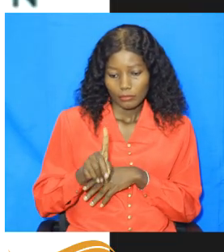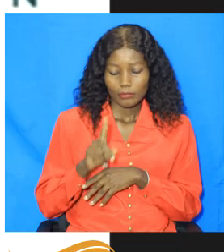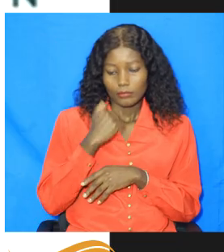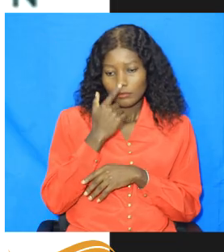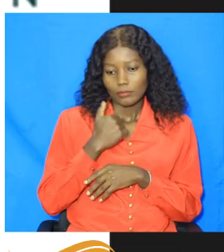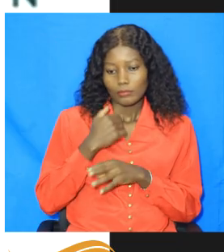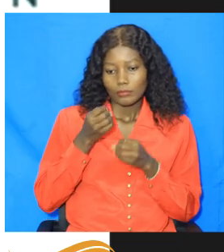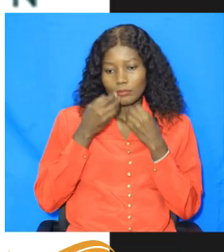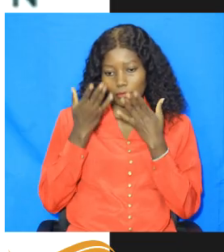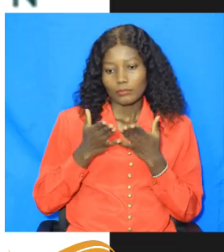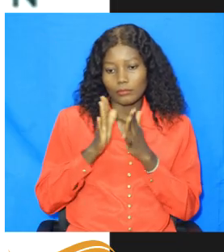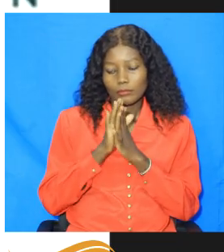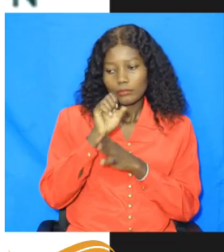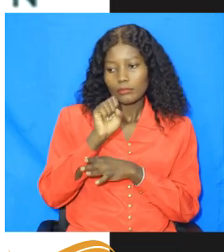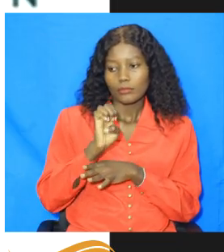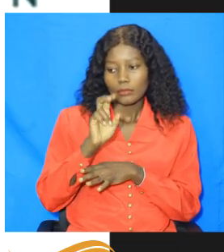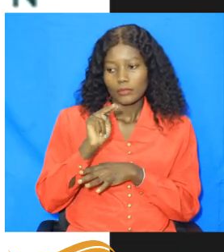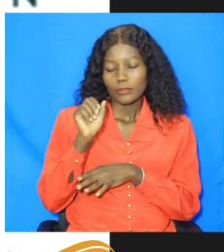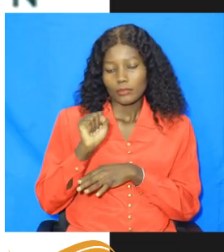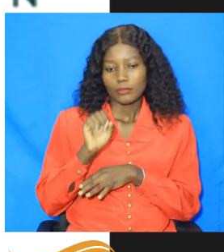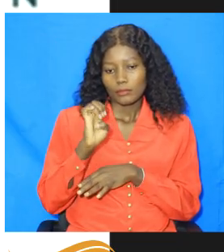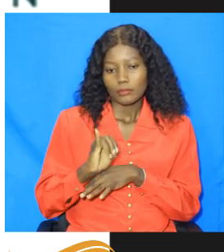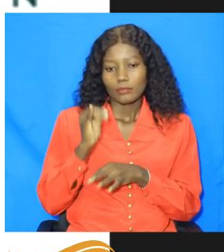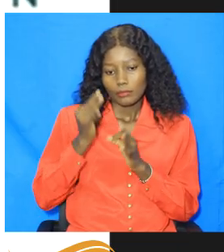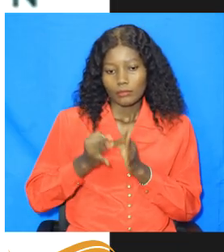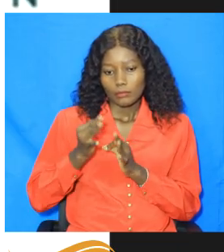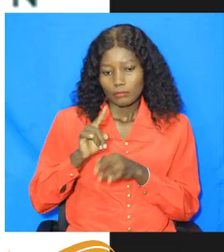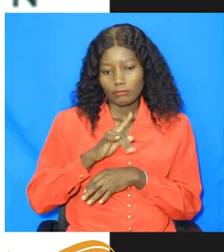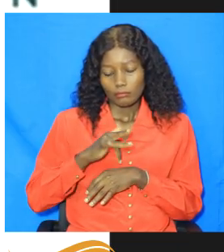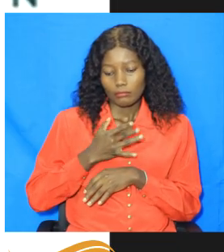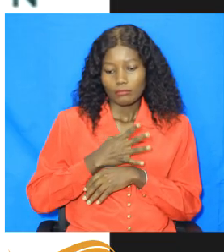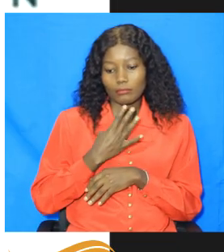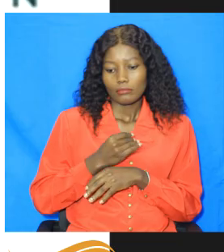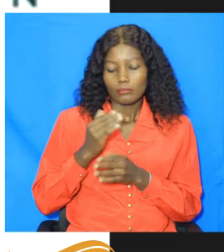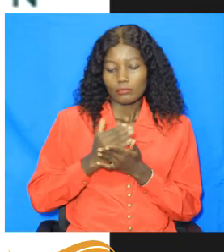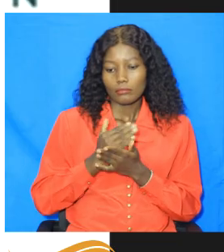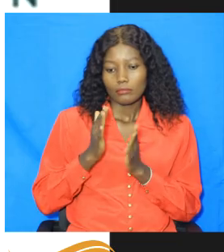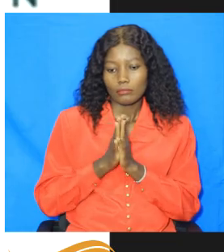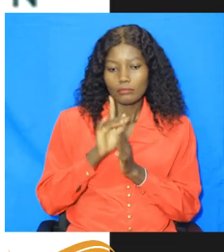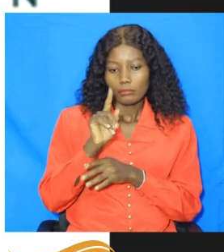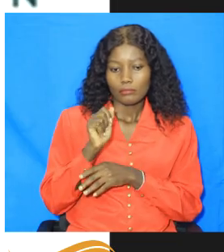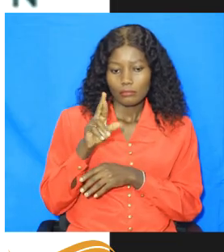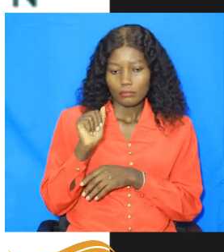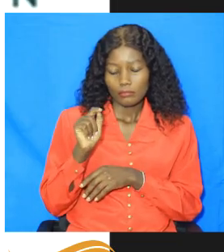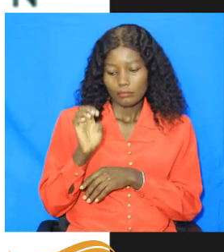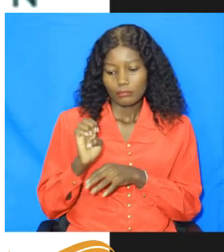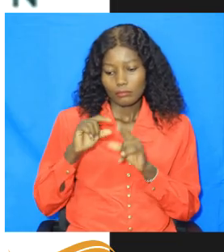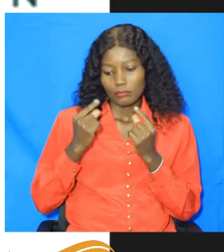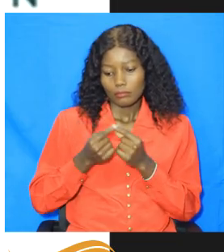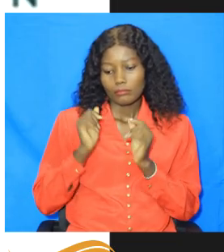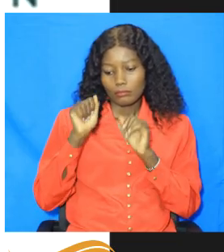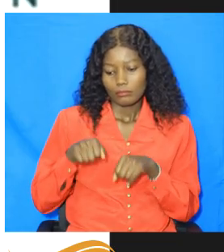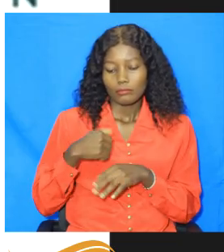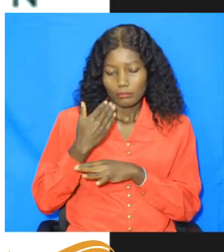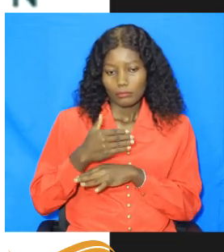information, Sensei Wanga, if you feel you also want to share with the group, the karate group, you can always just text us,